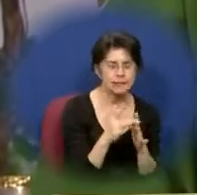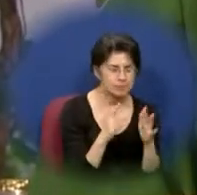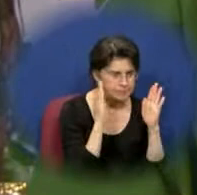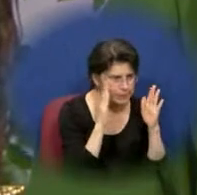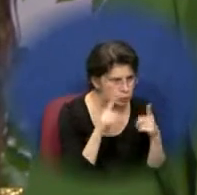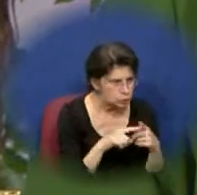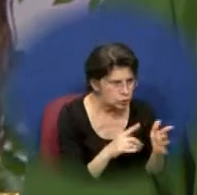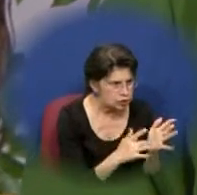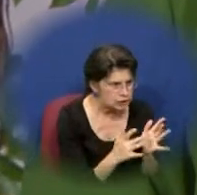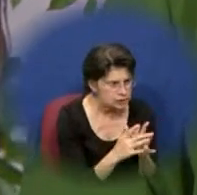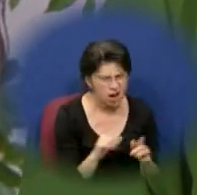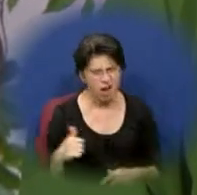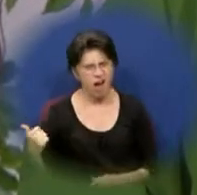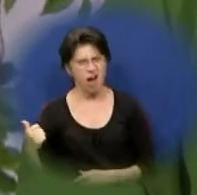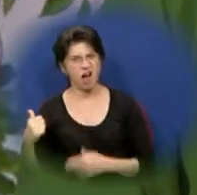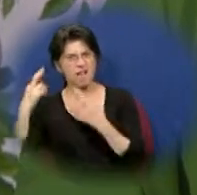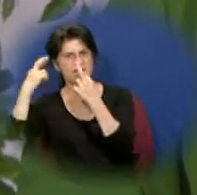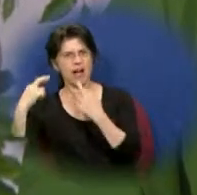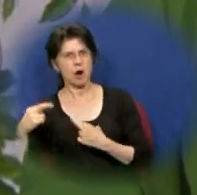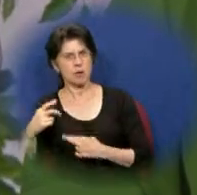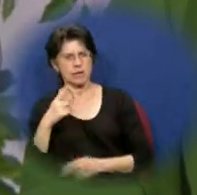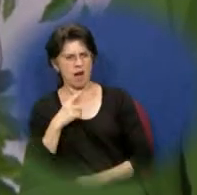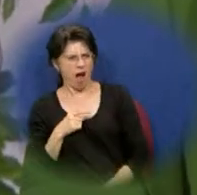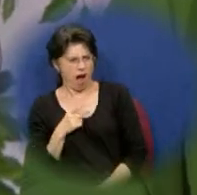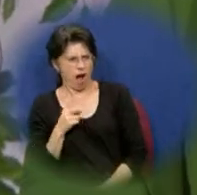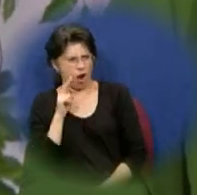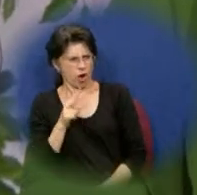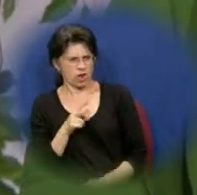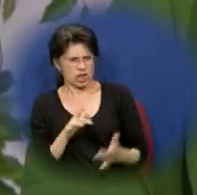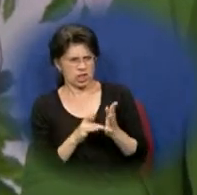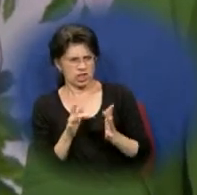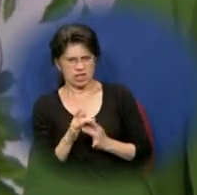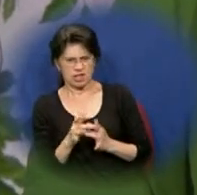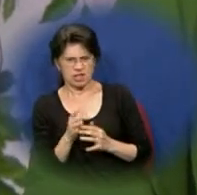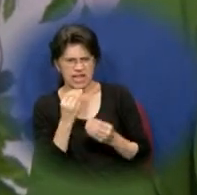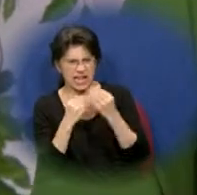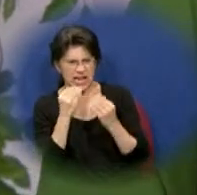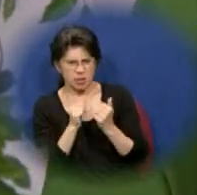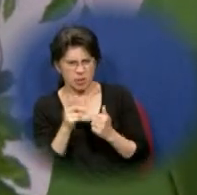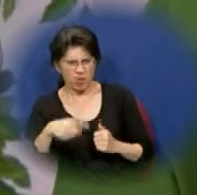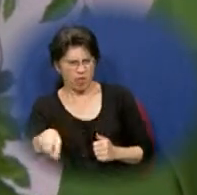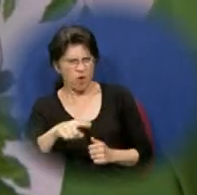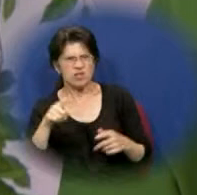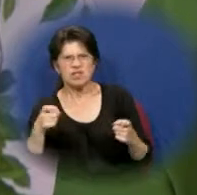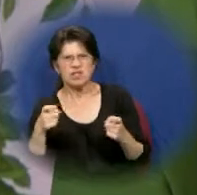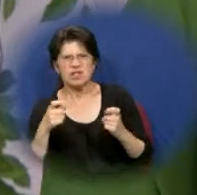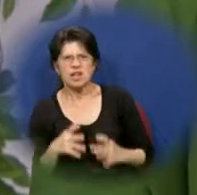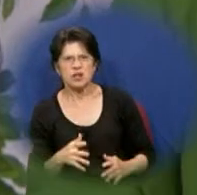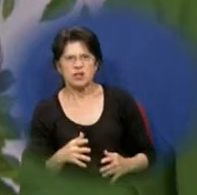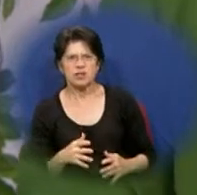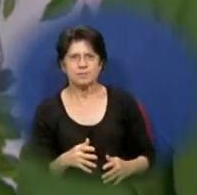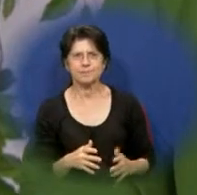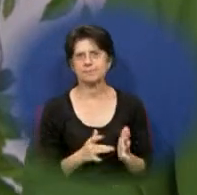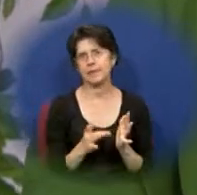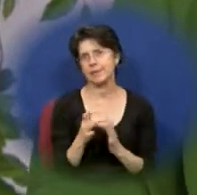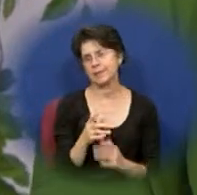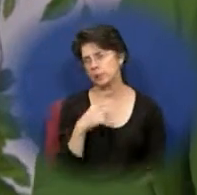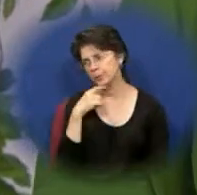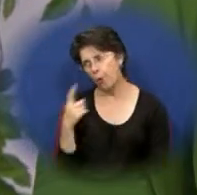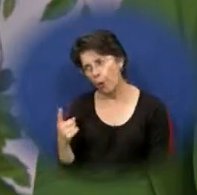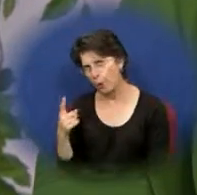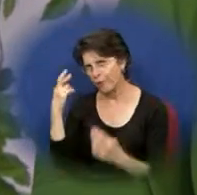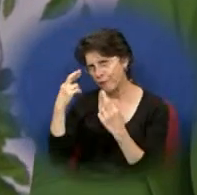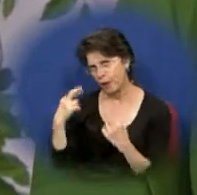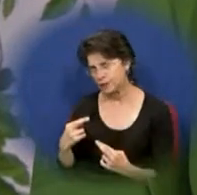eats with them." Then he addressed this parable to them. Who among you, if he has 100 sheep and loses one of them, does